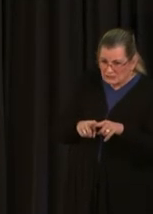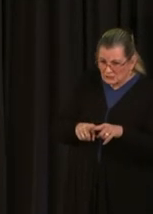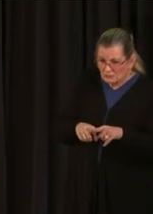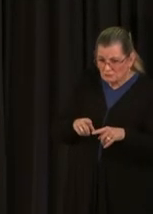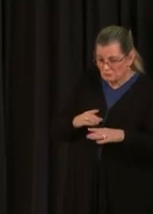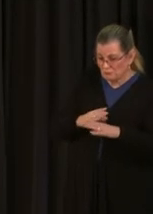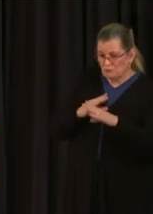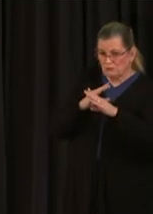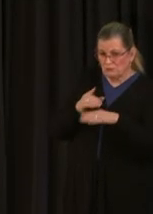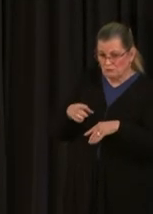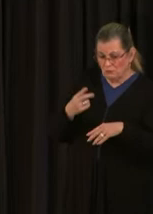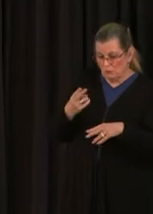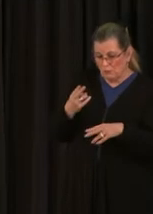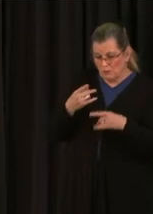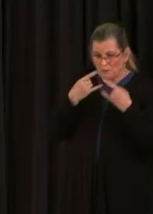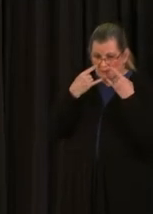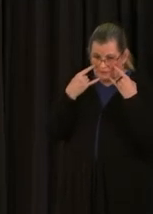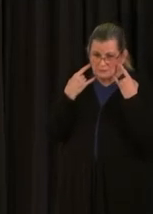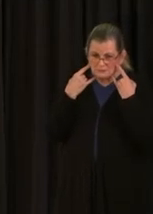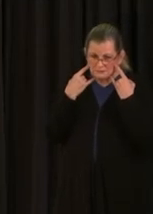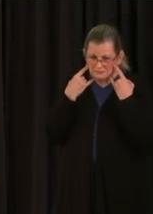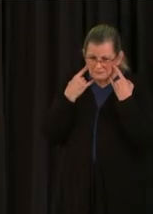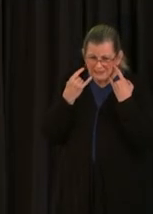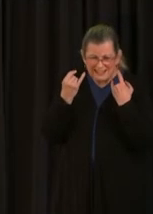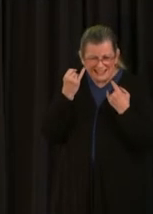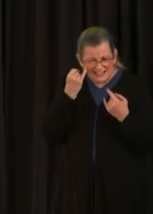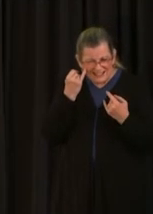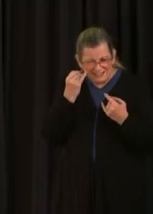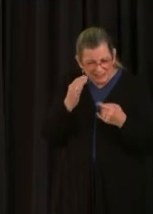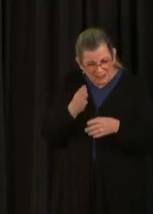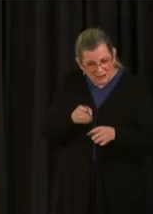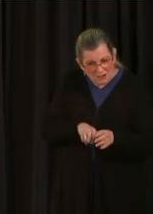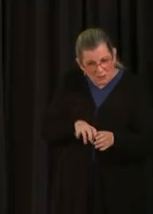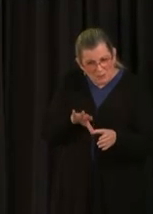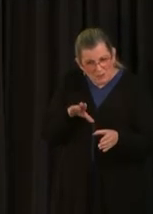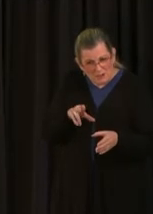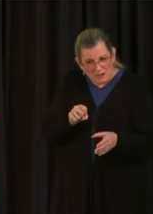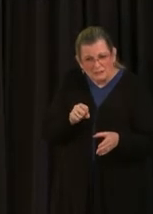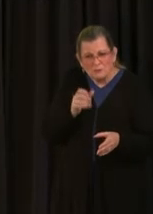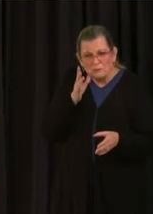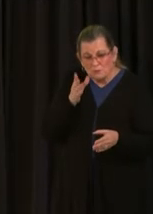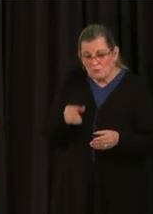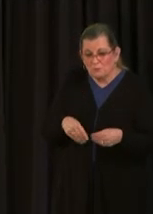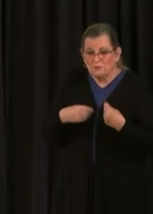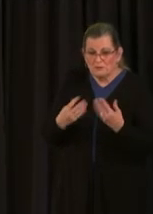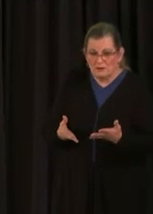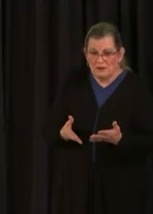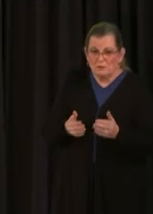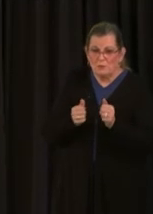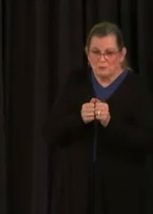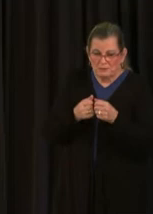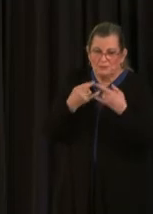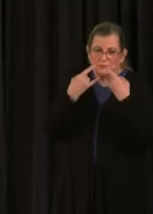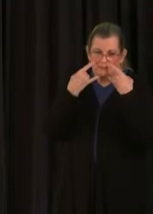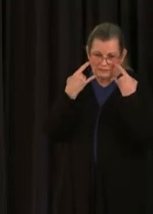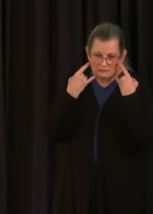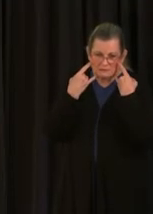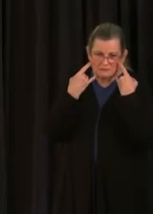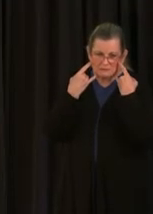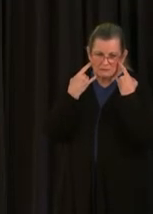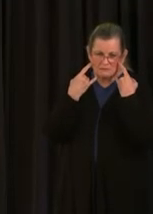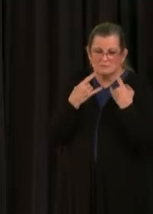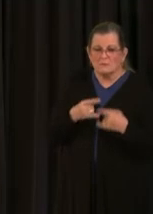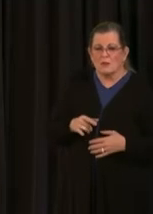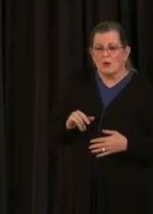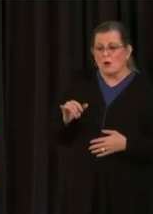But the requirement is that they must wear a face mask. Staff has received